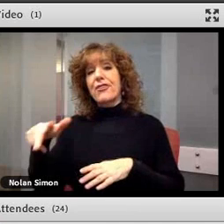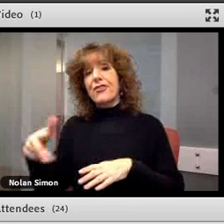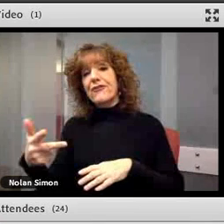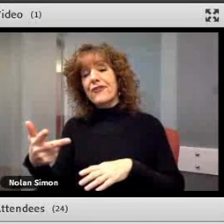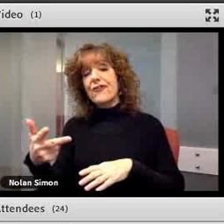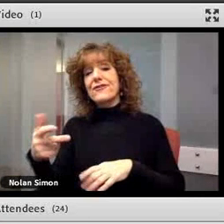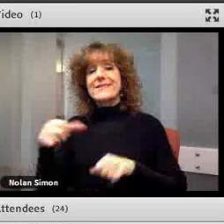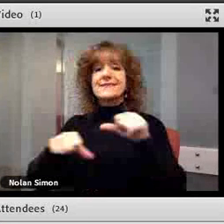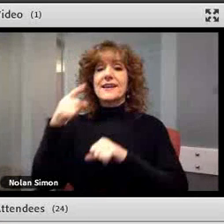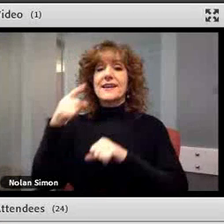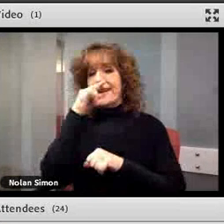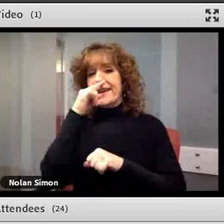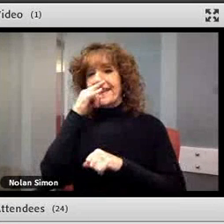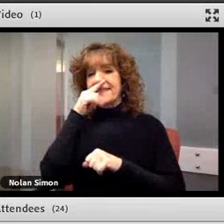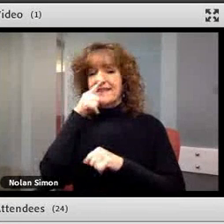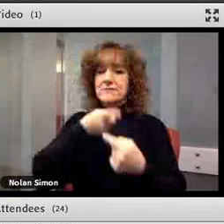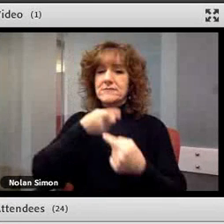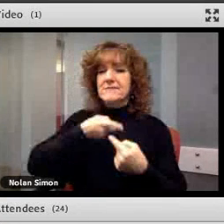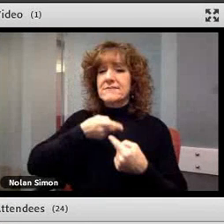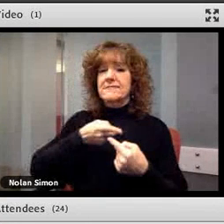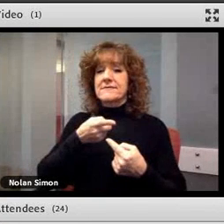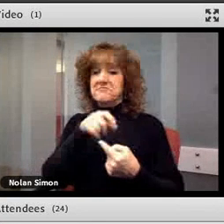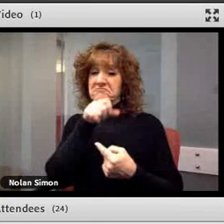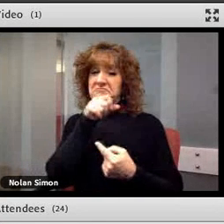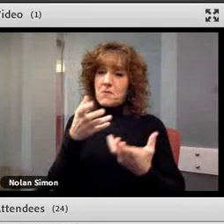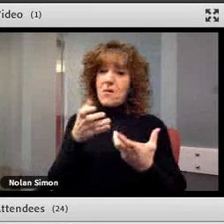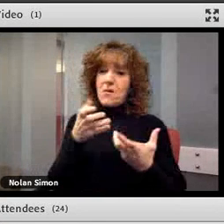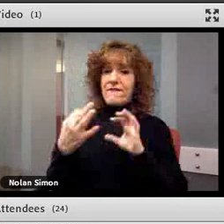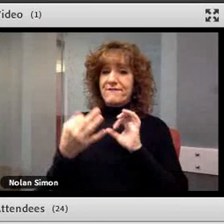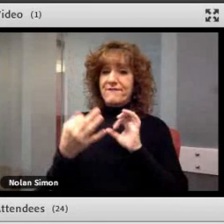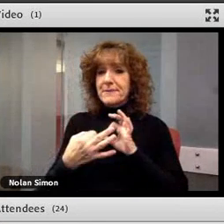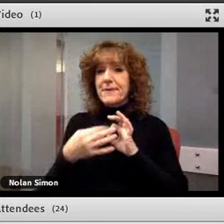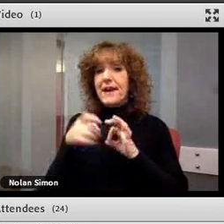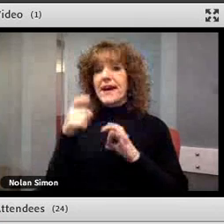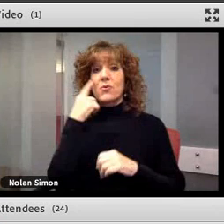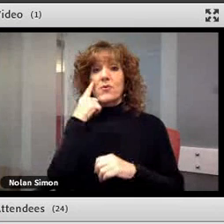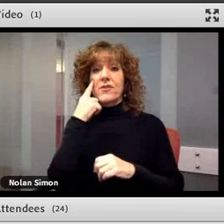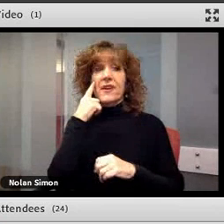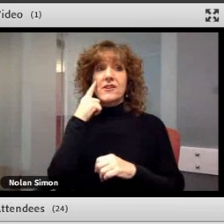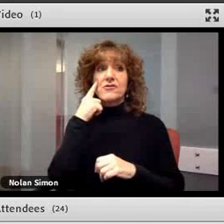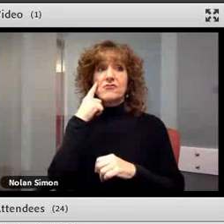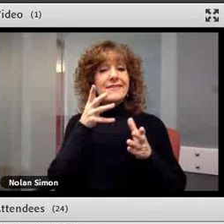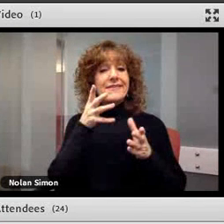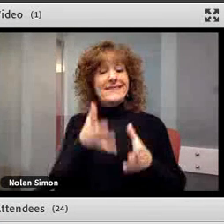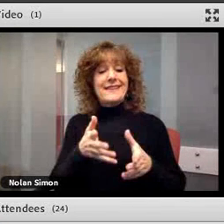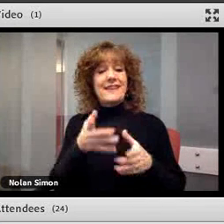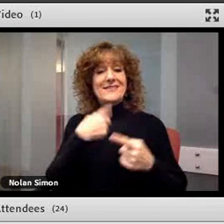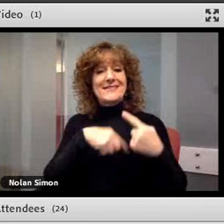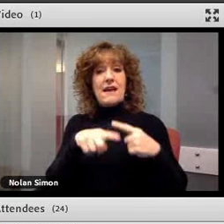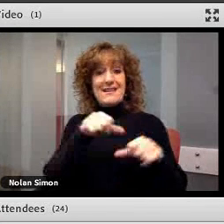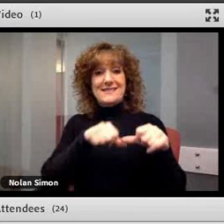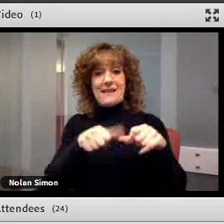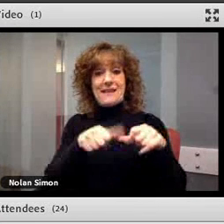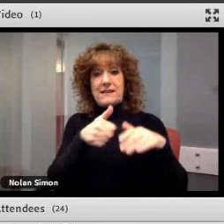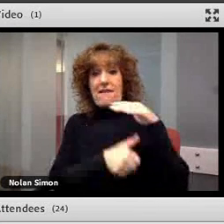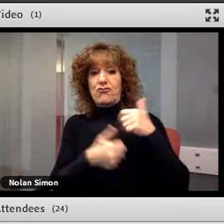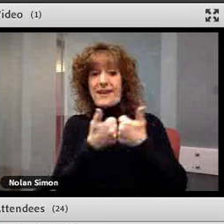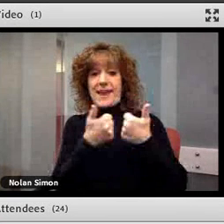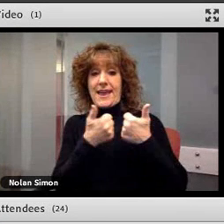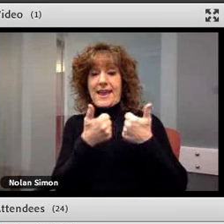sort of wrestling, and I would love to have your feedback on whether we should have, leave the Signing Science there within the